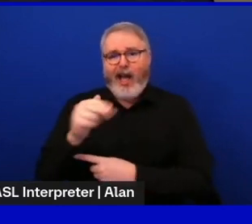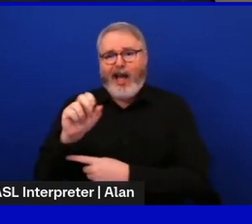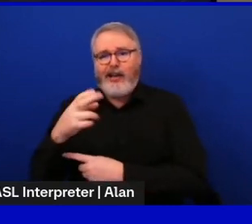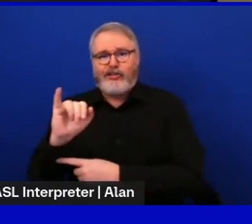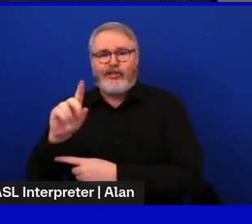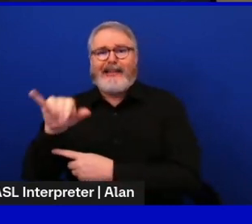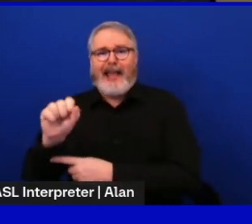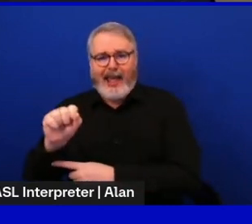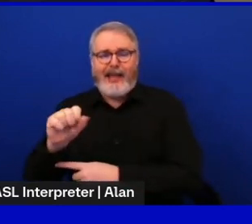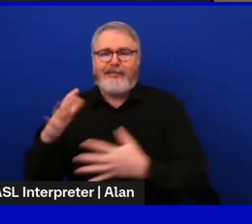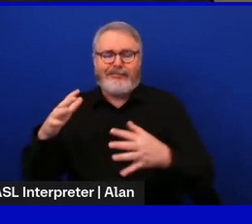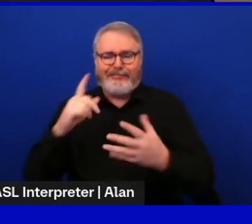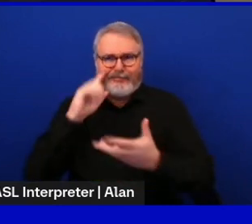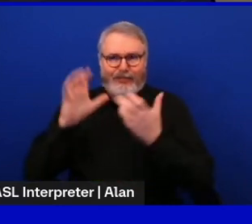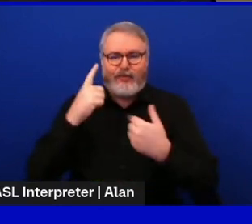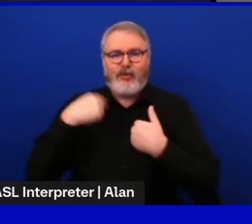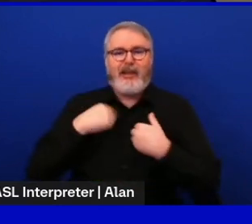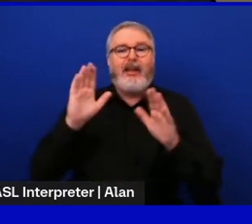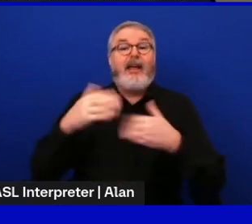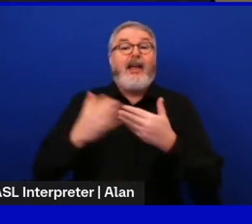There is a kind of